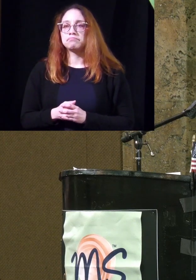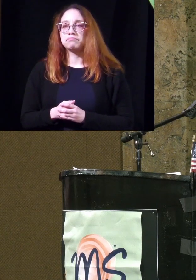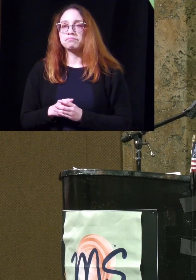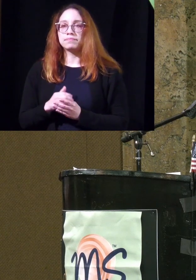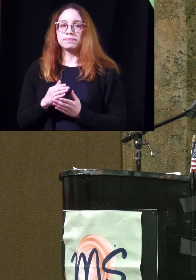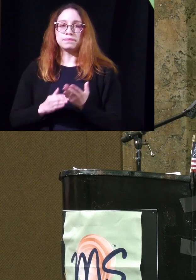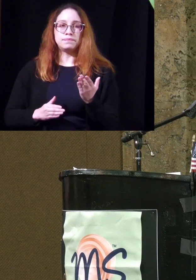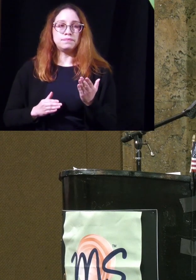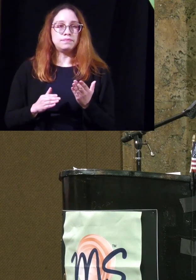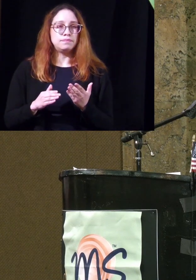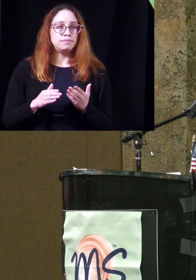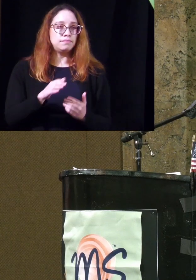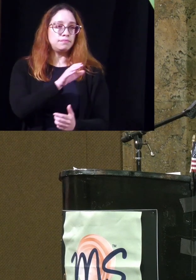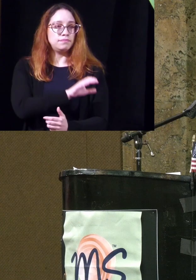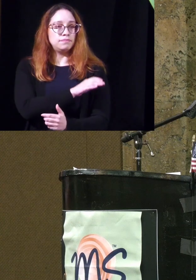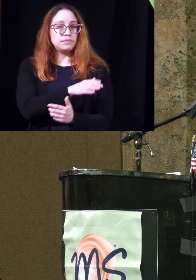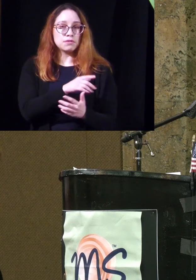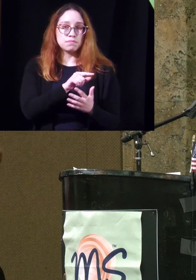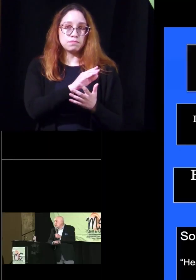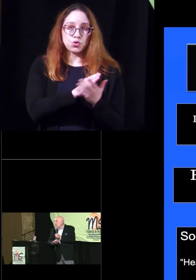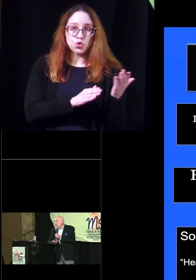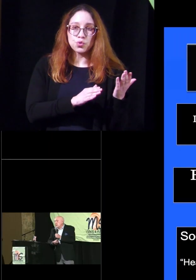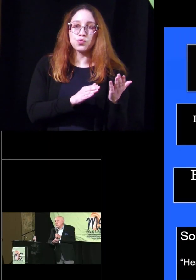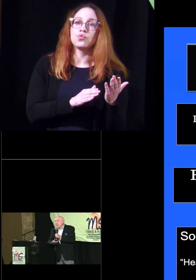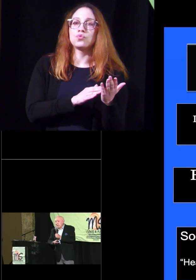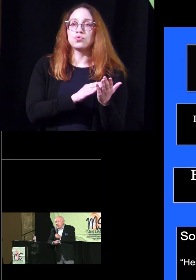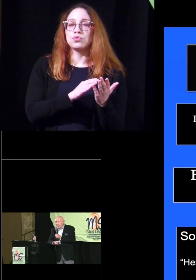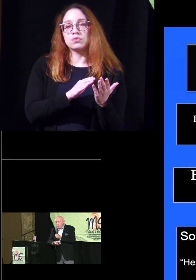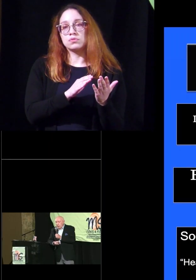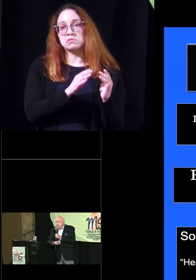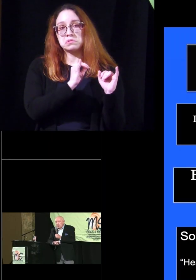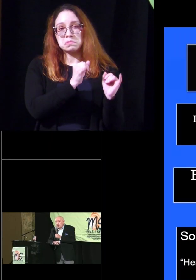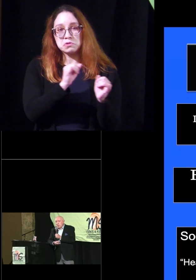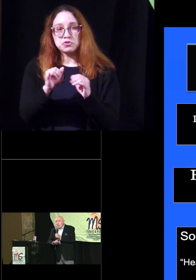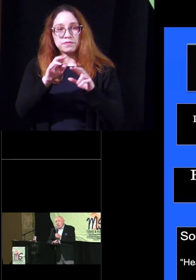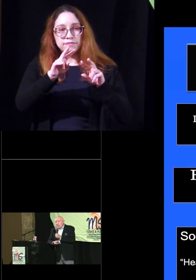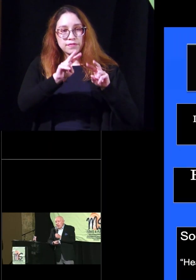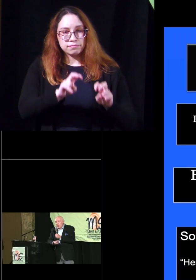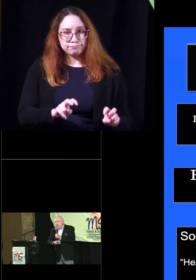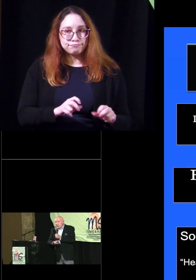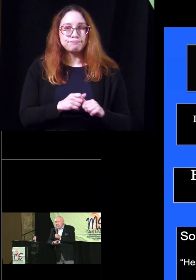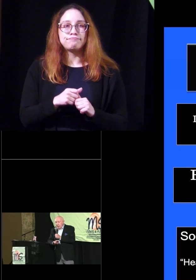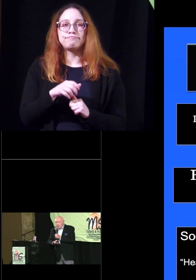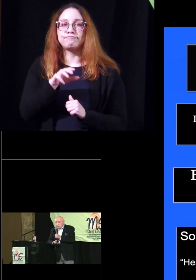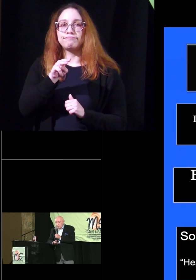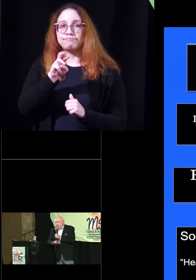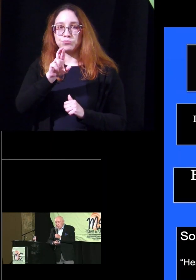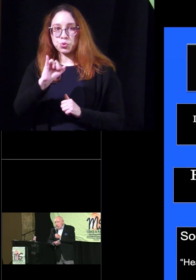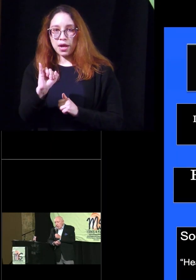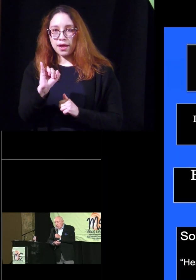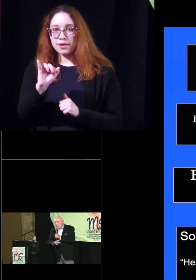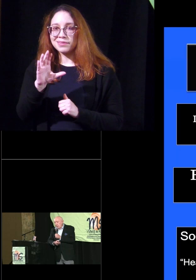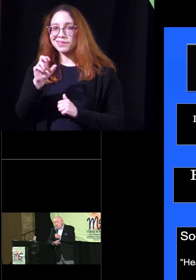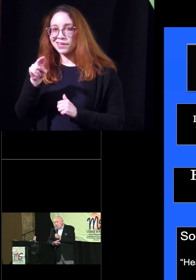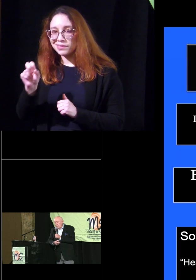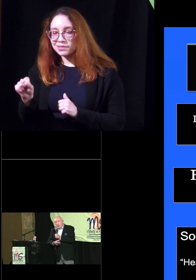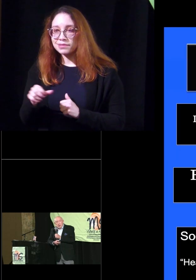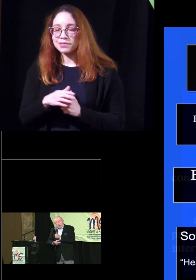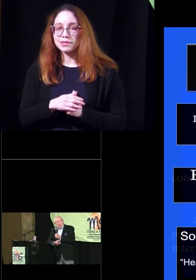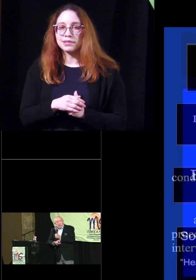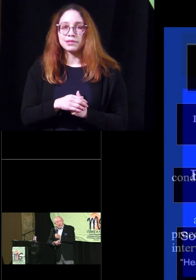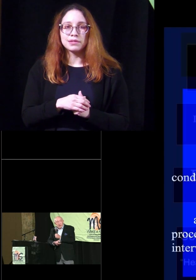some clinical features, the importance of individualized evaluations, the MRI scans, and